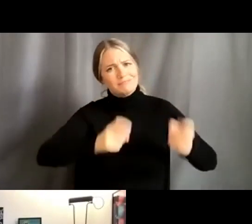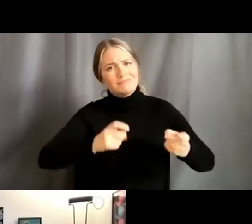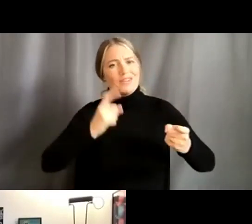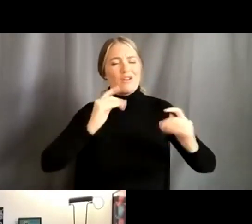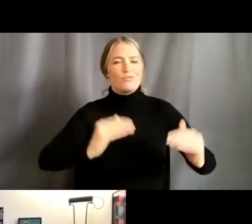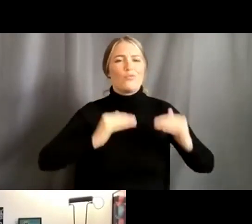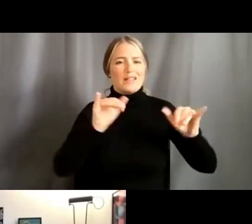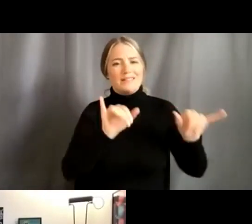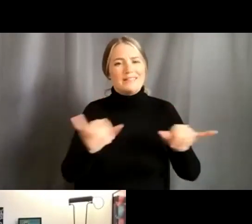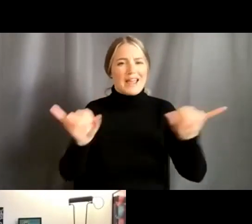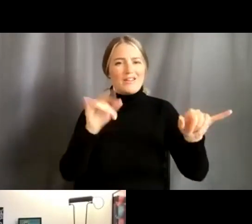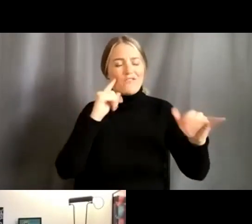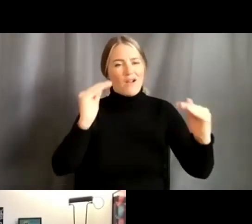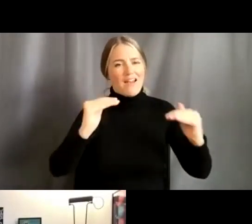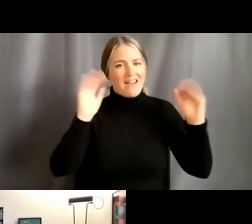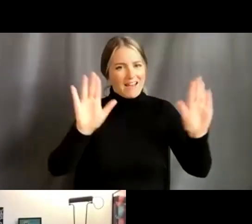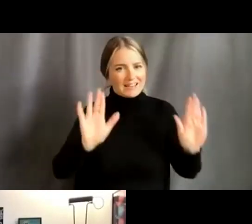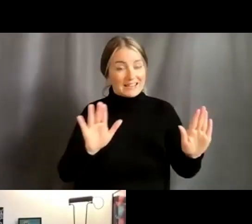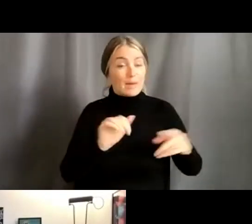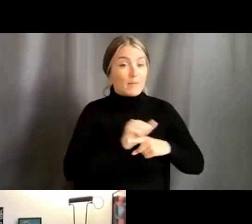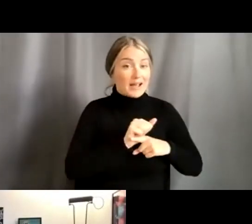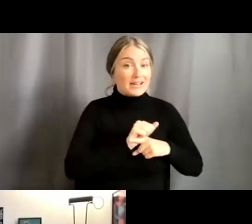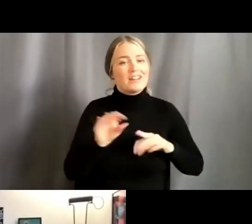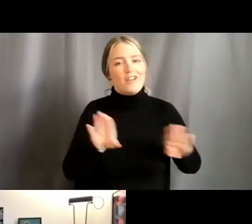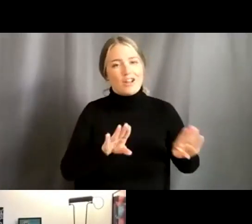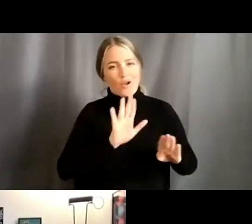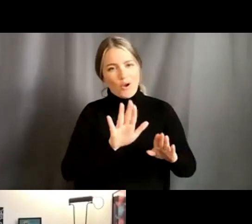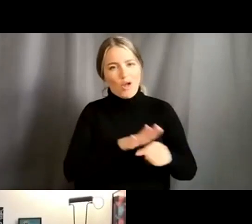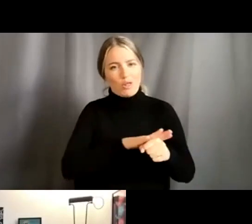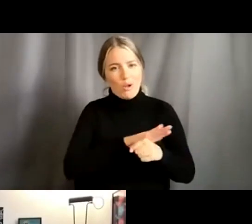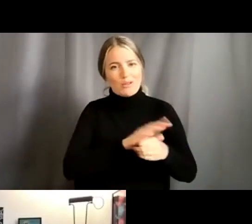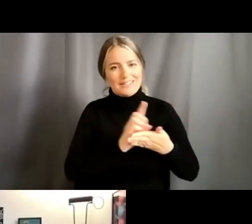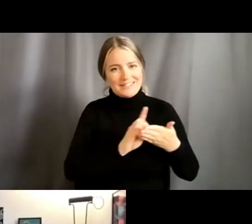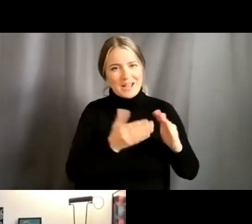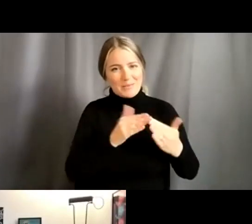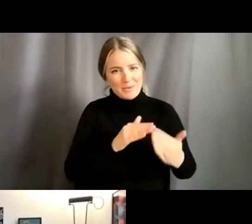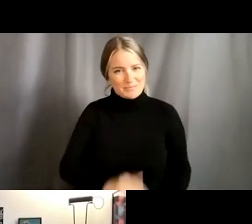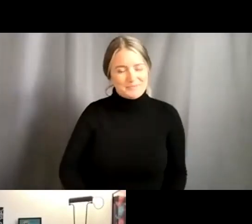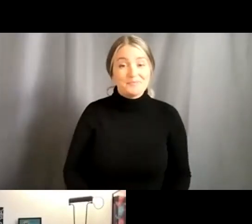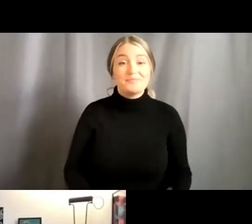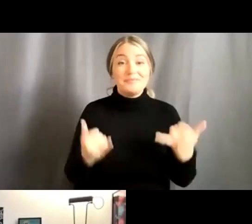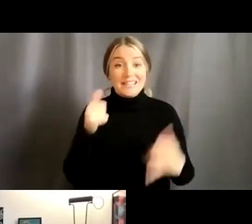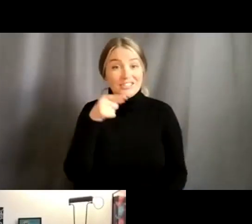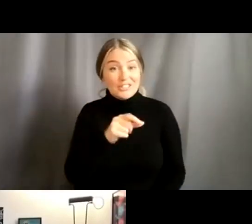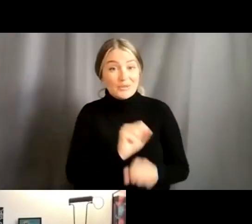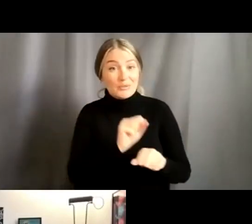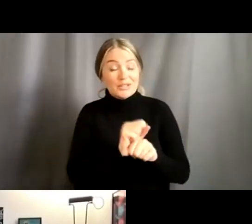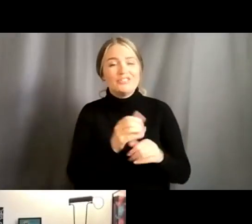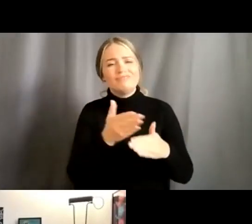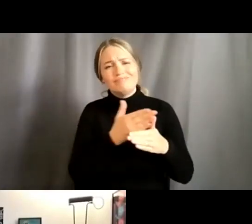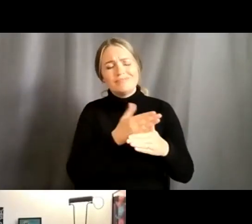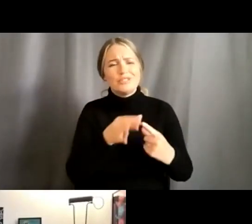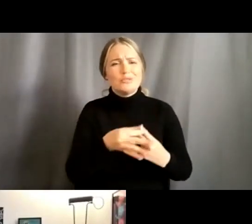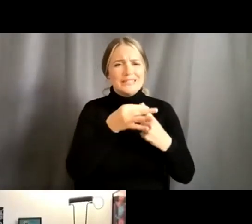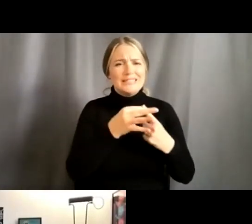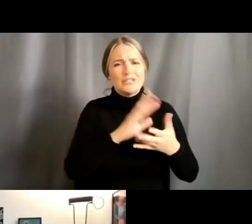standards of excellence in practice and conduct within her local design community. Today, she works to share the unique story of